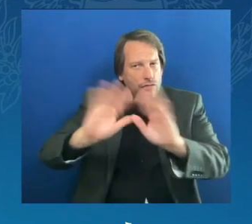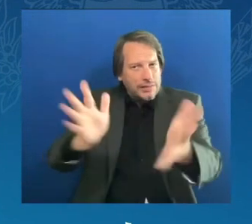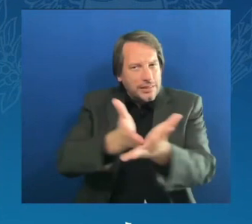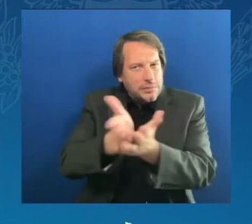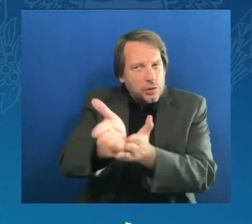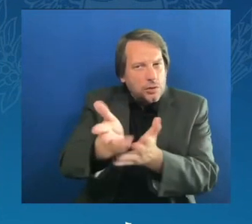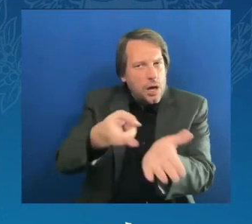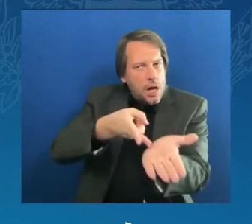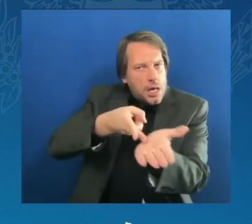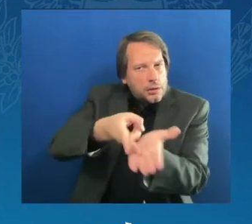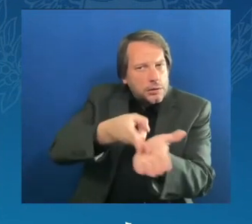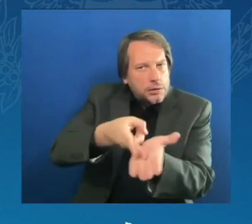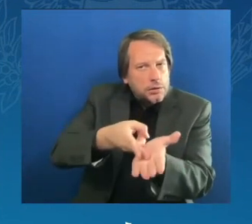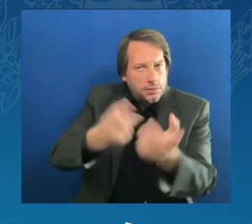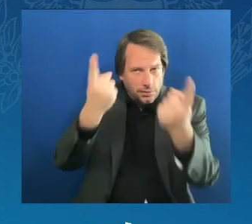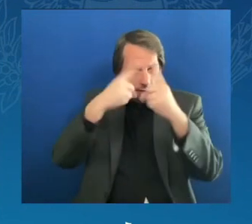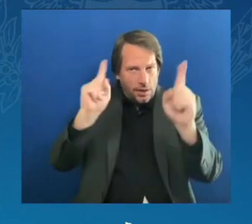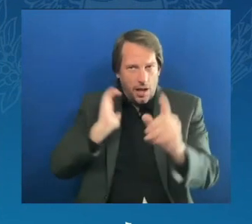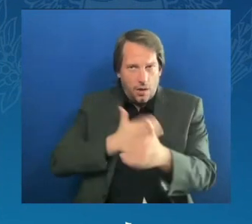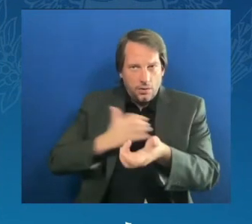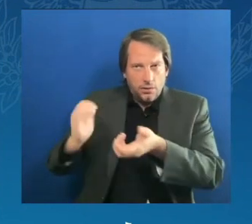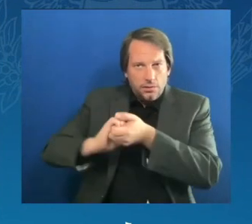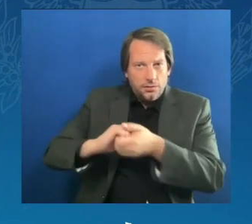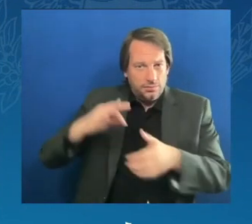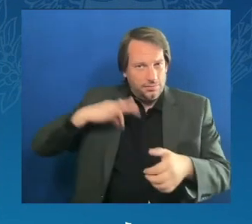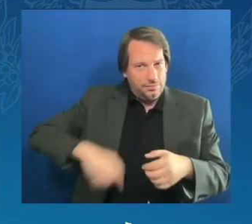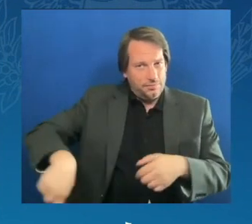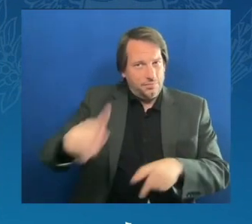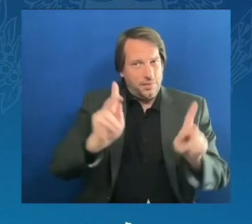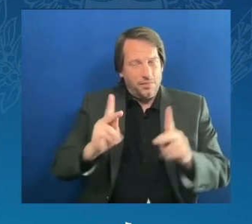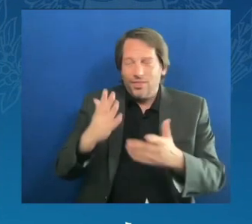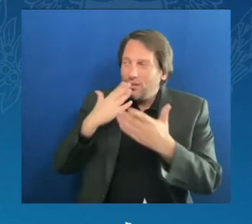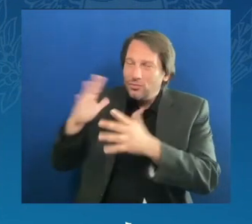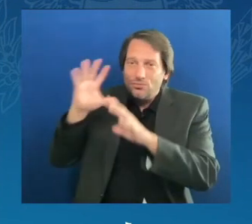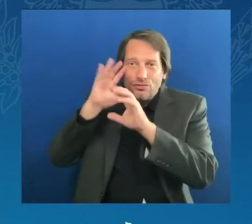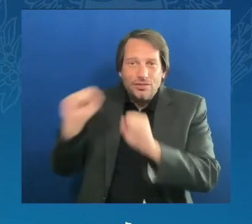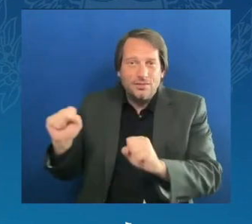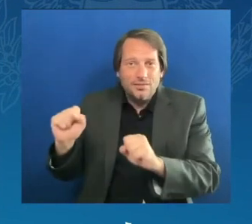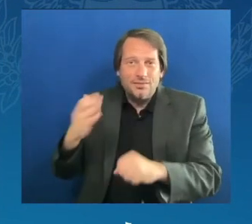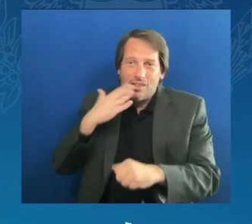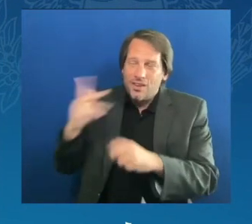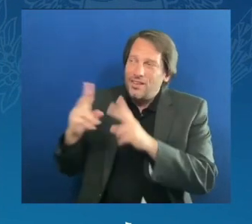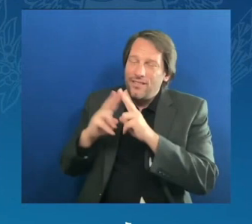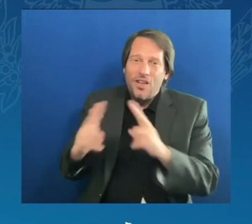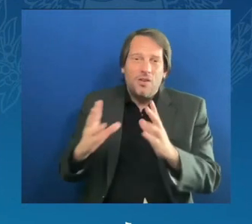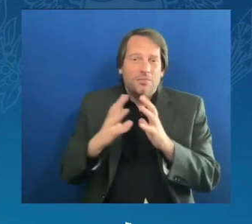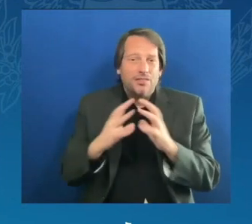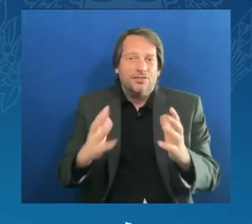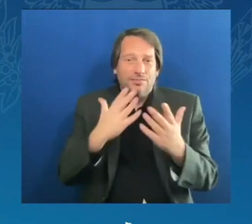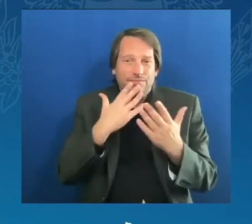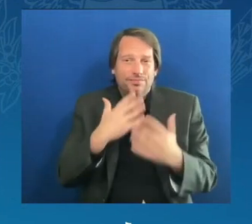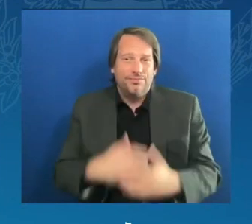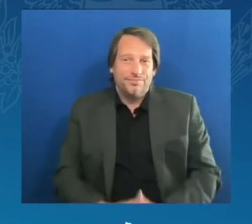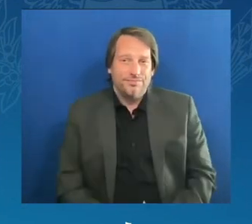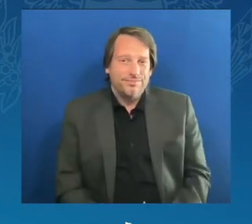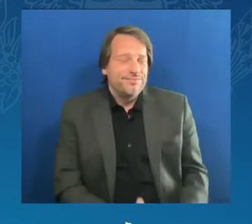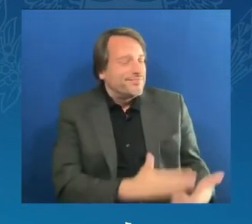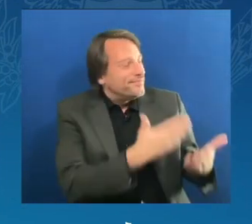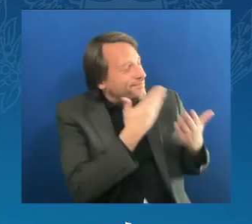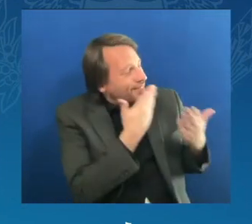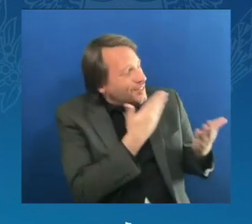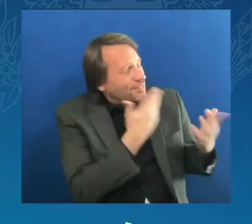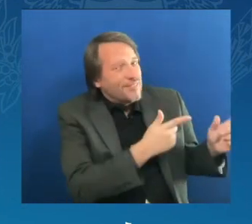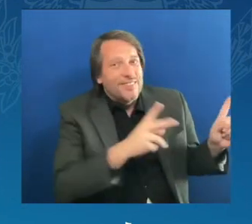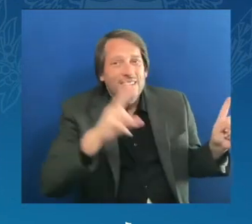Thank you very much, Madam Vice President. Thank you very much for the invitation. It's an honor to be here today.